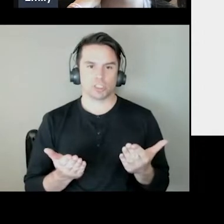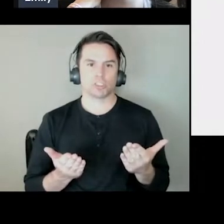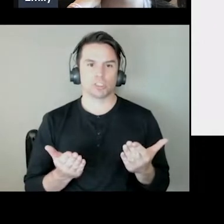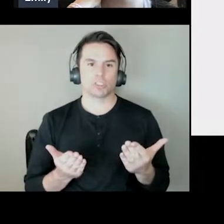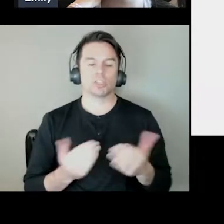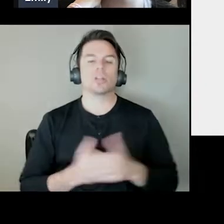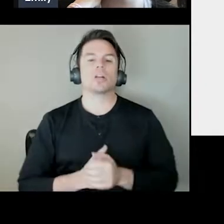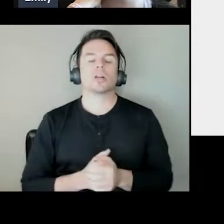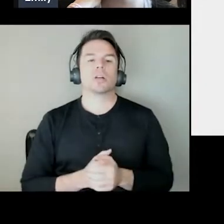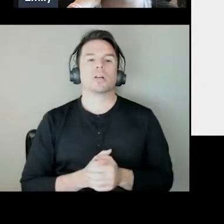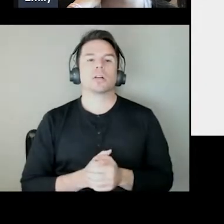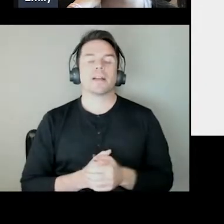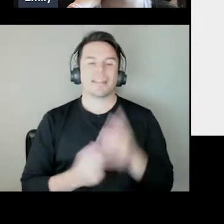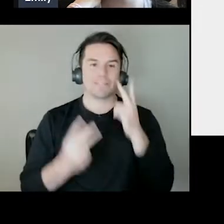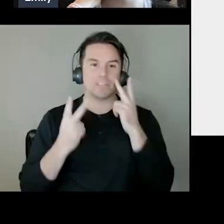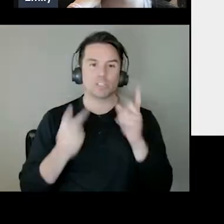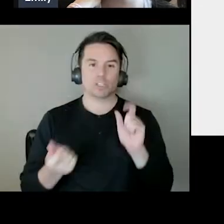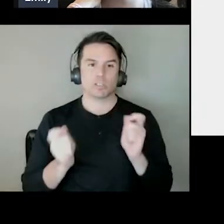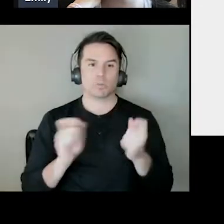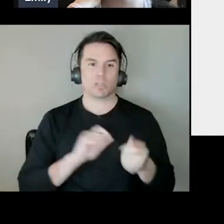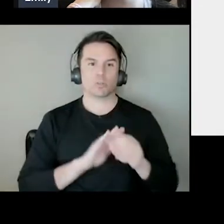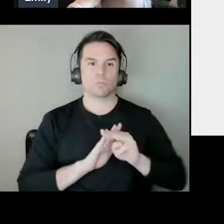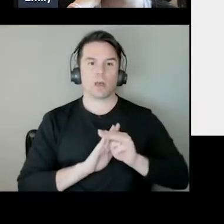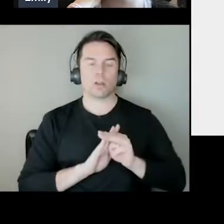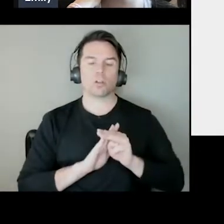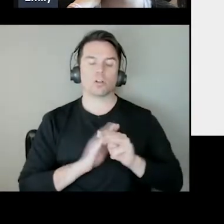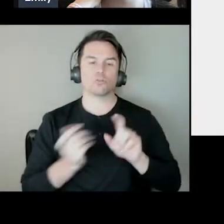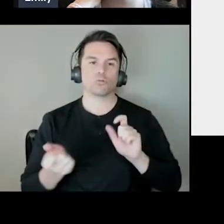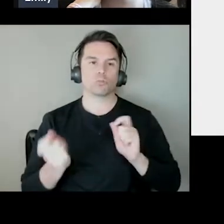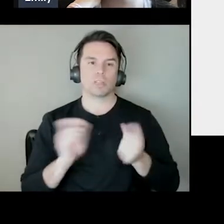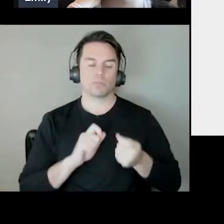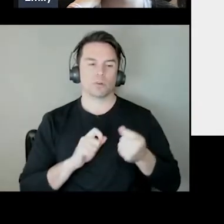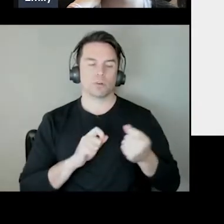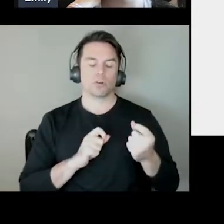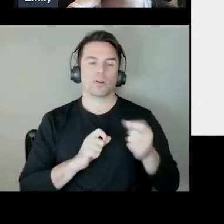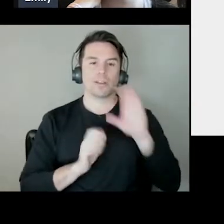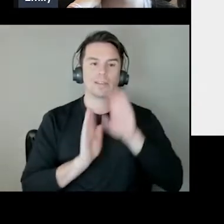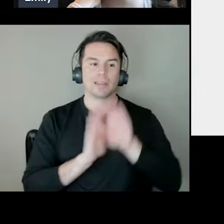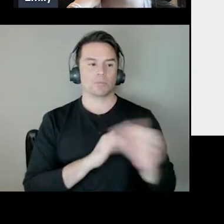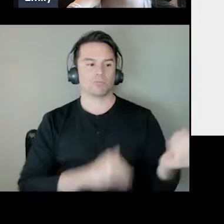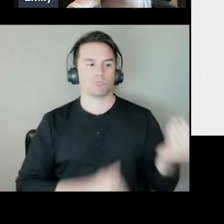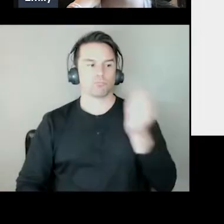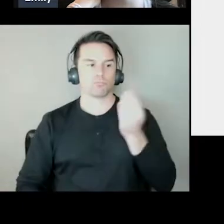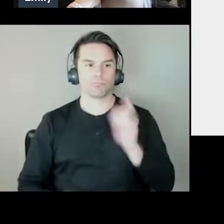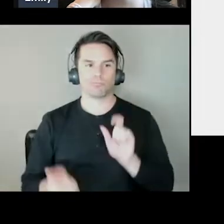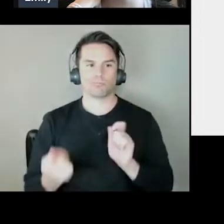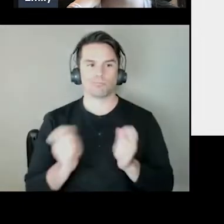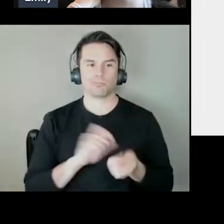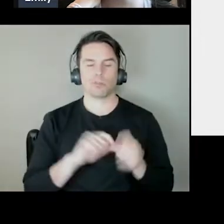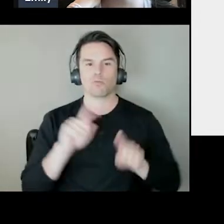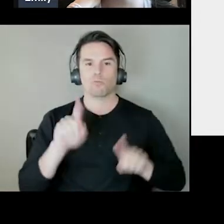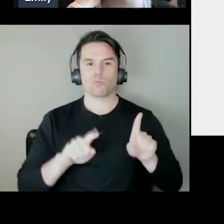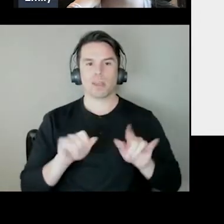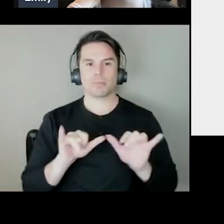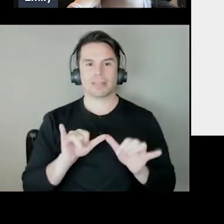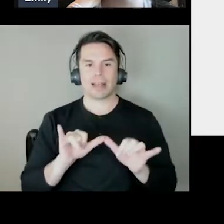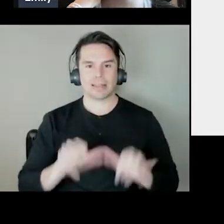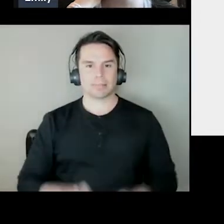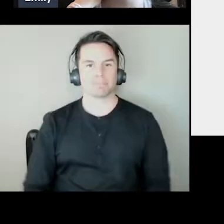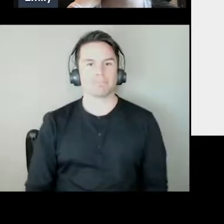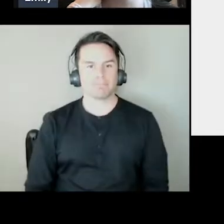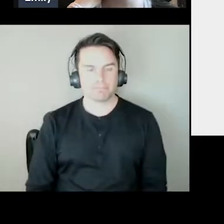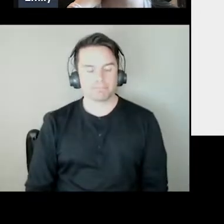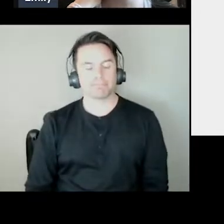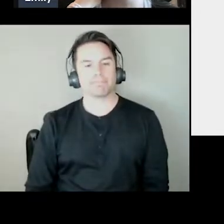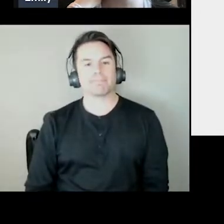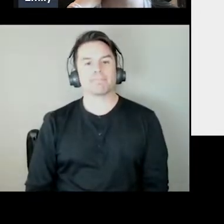transformations module to transform the incoming Cypher10 image dataset, basically randomly resized crop, horizontal